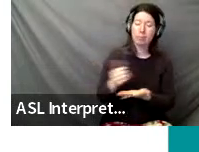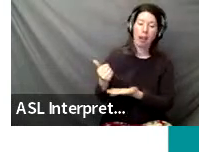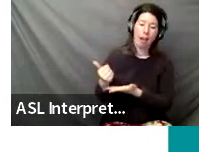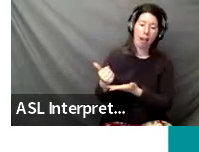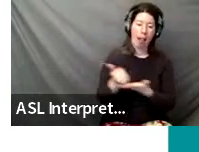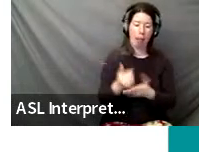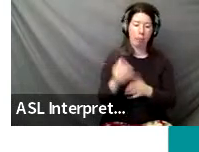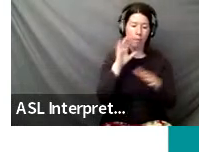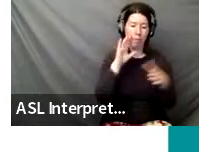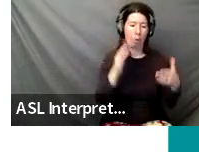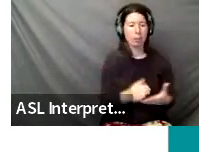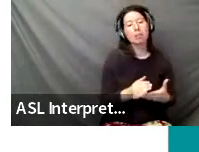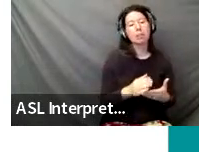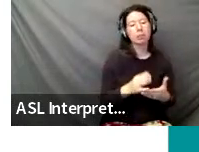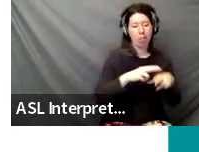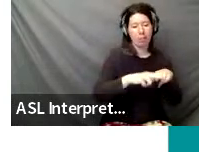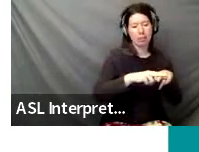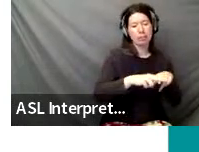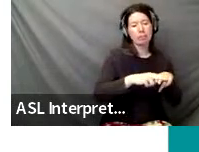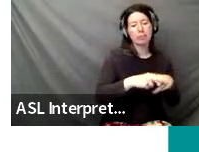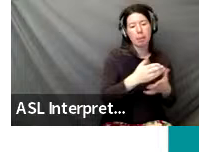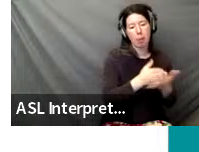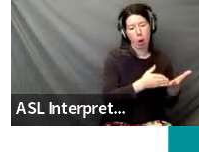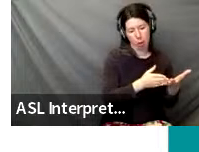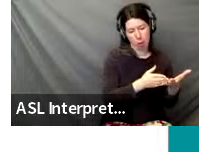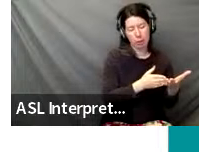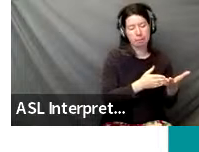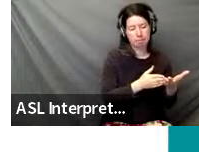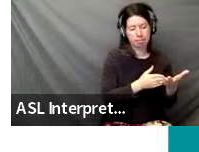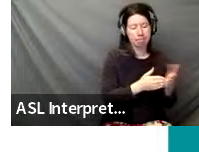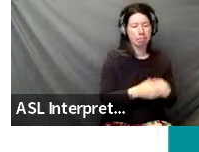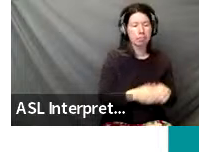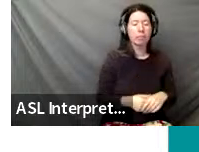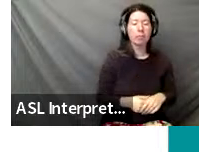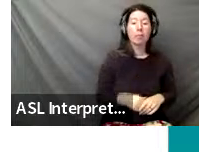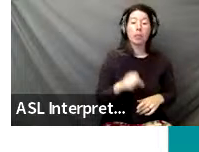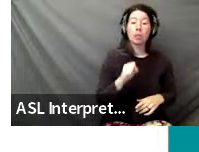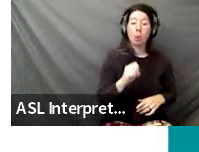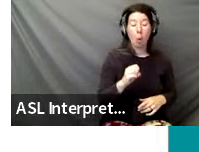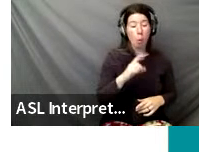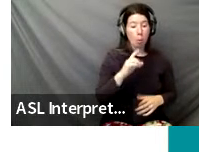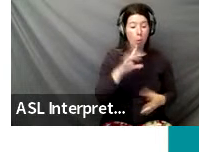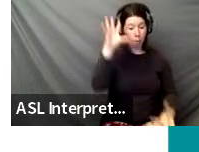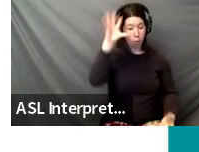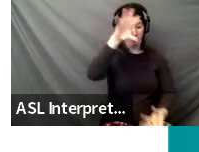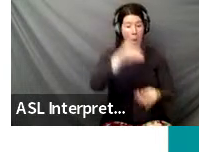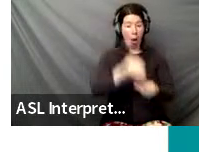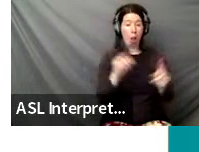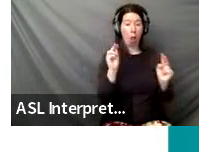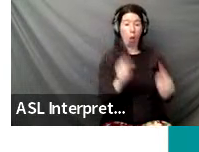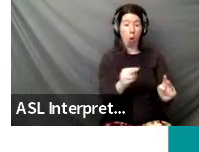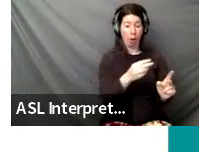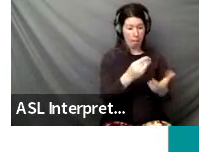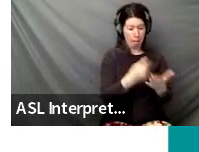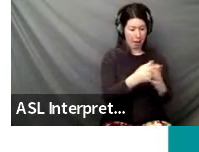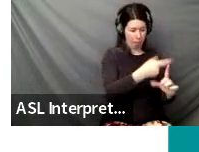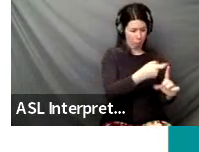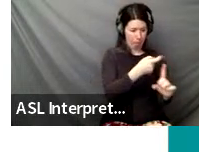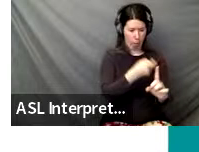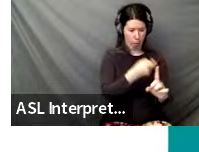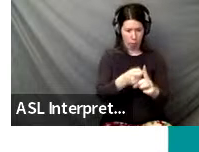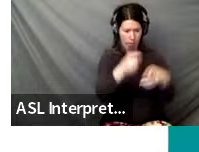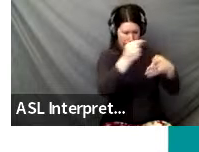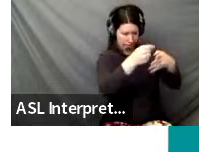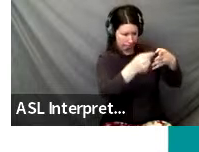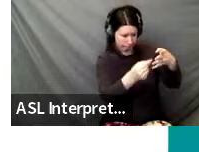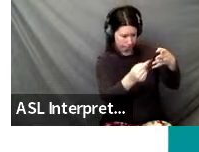of the modified locally preferred alternative. And so all in all, if you look at these sources, right now we